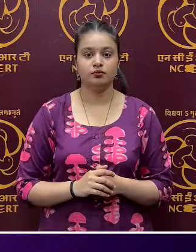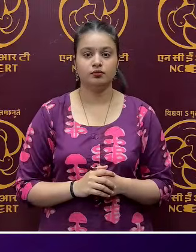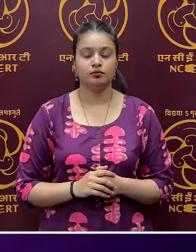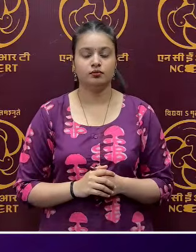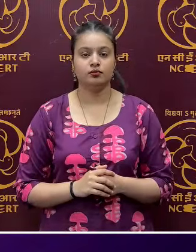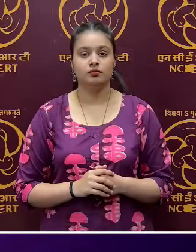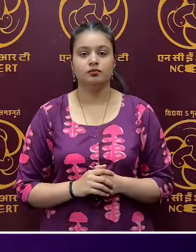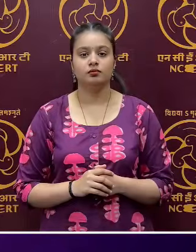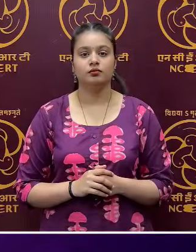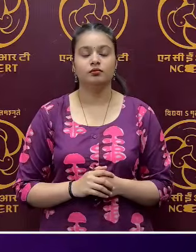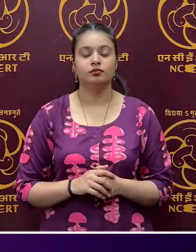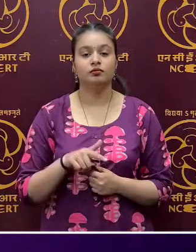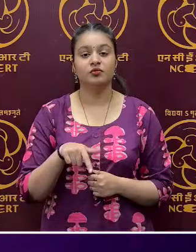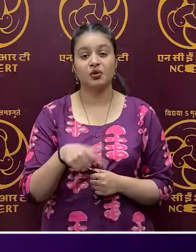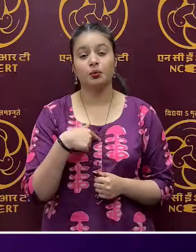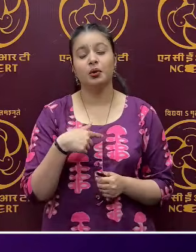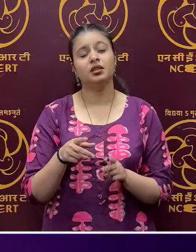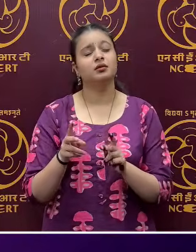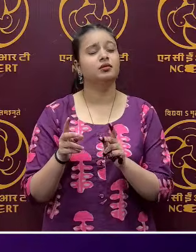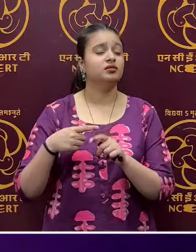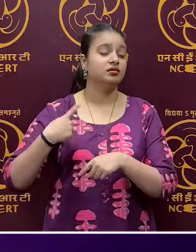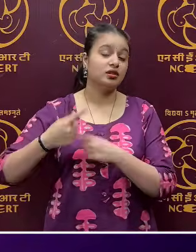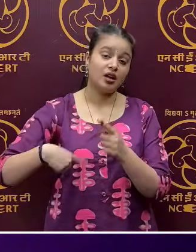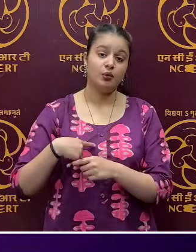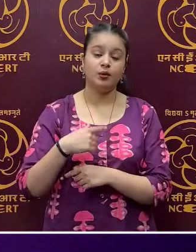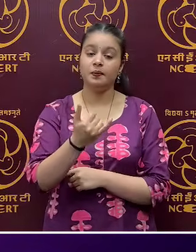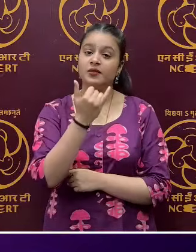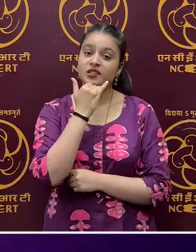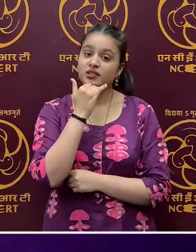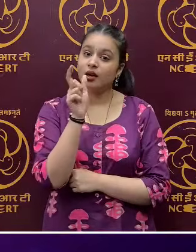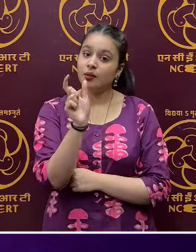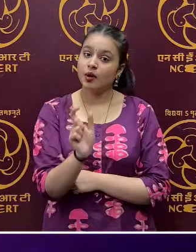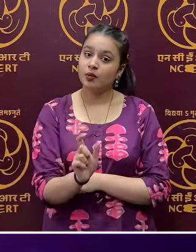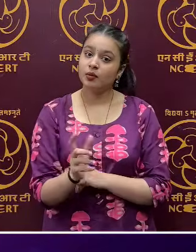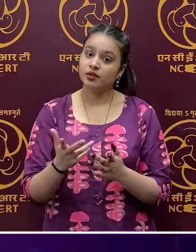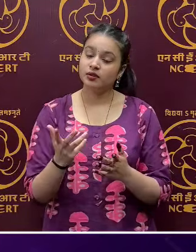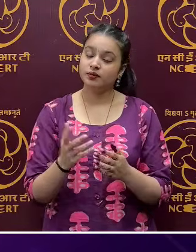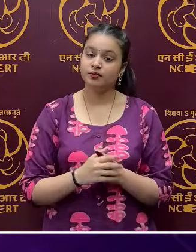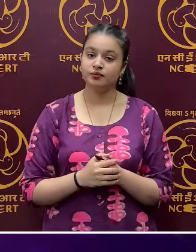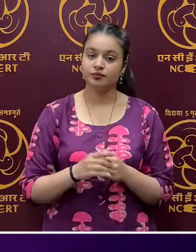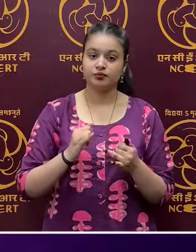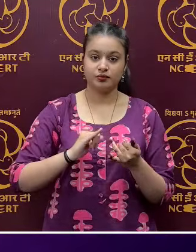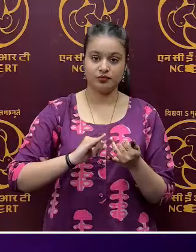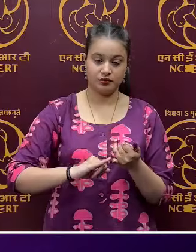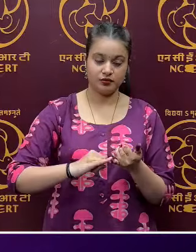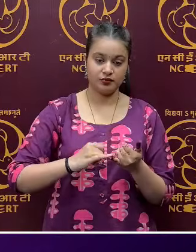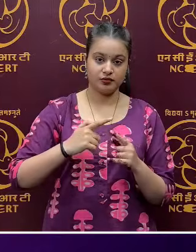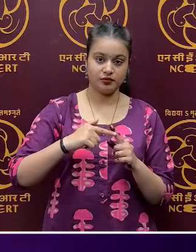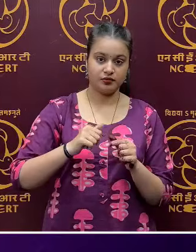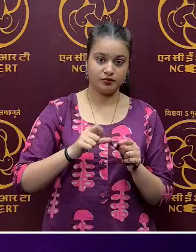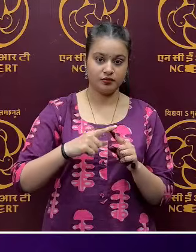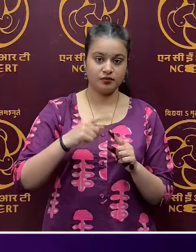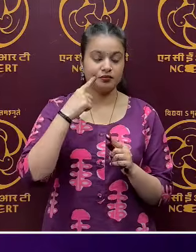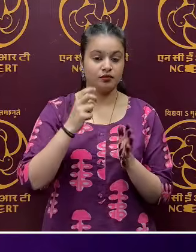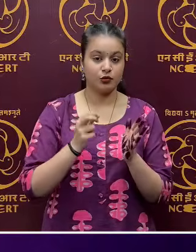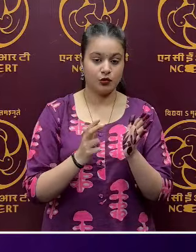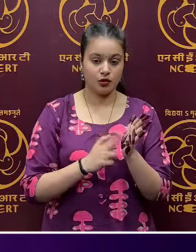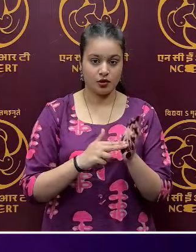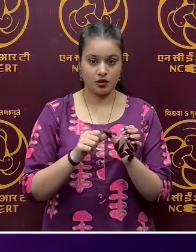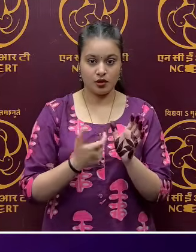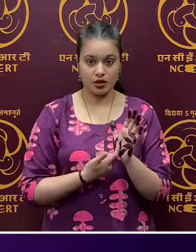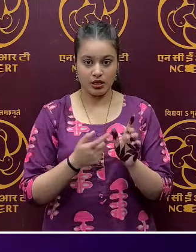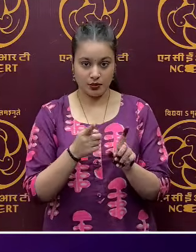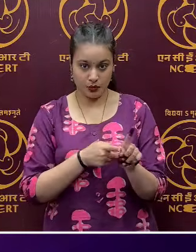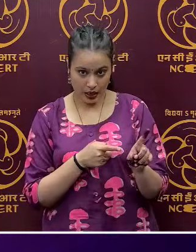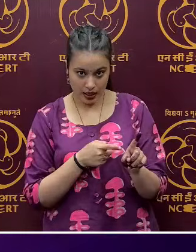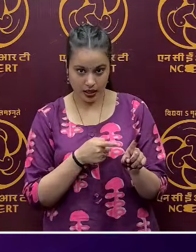one of the most confusing words for people is stationary and stationary. Right? Yes. Everybody gets